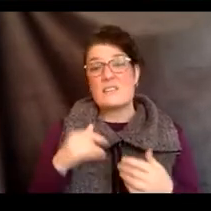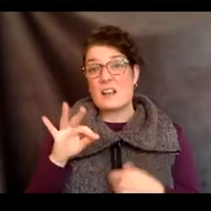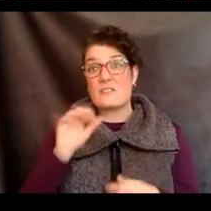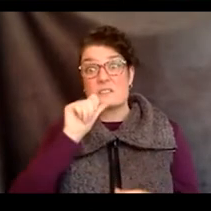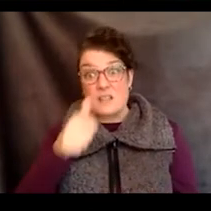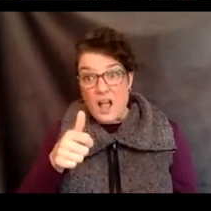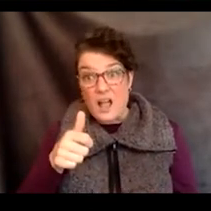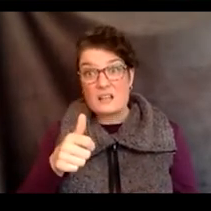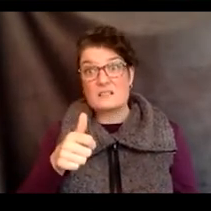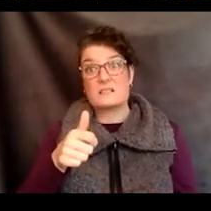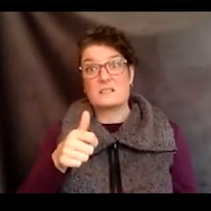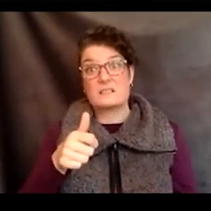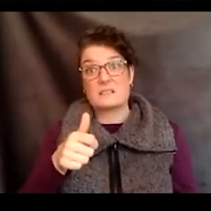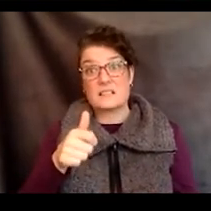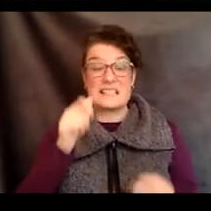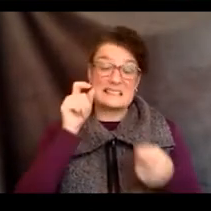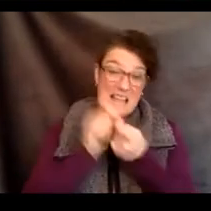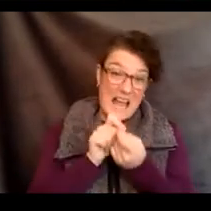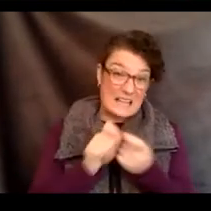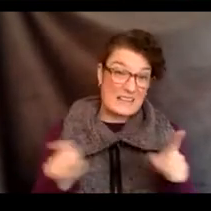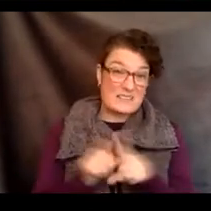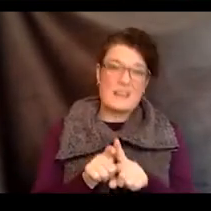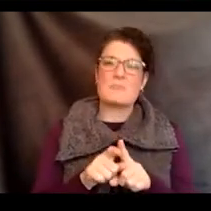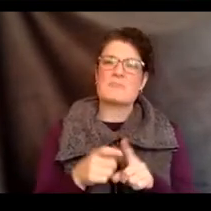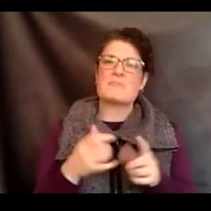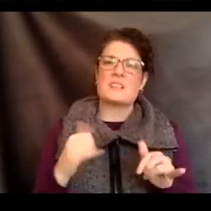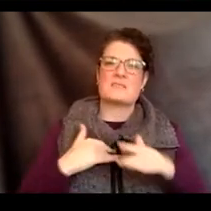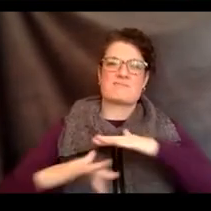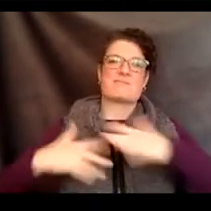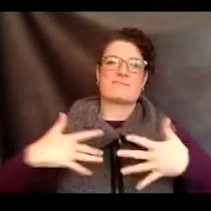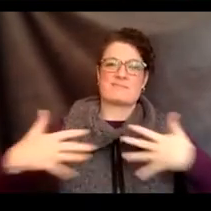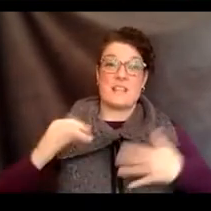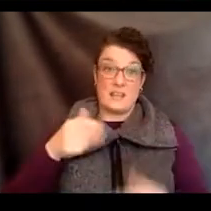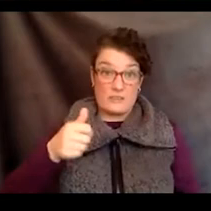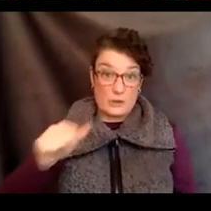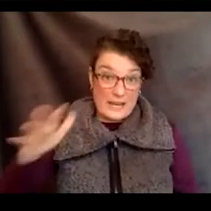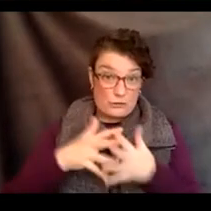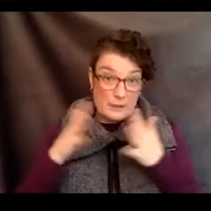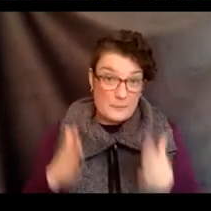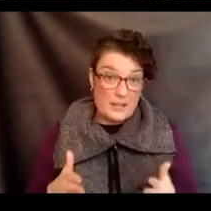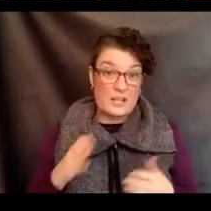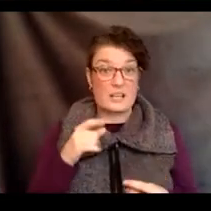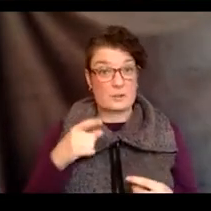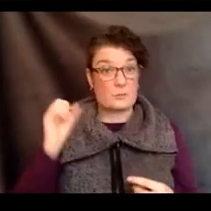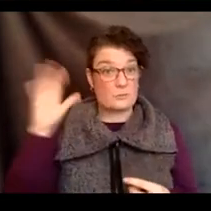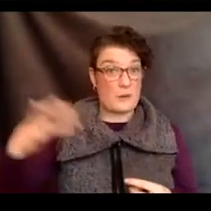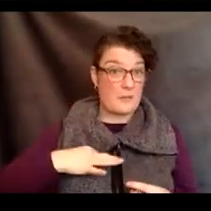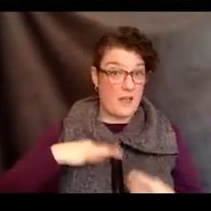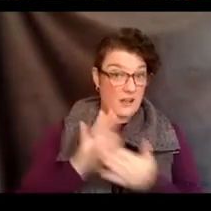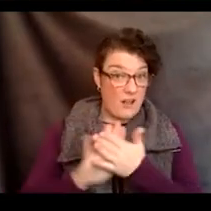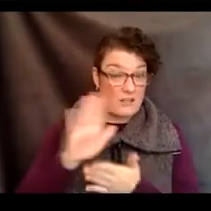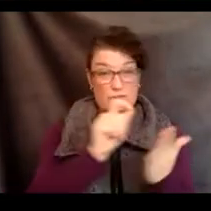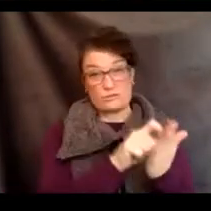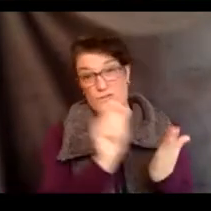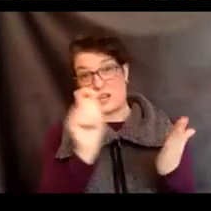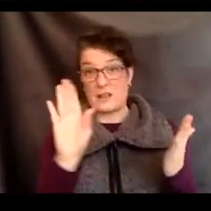case, exactly, there is that sense that if you're Asian American and you are applying to college and you check that